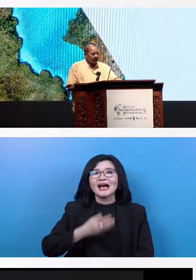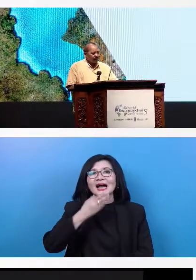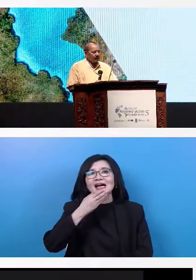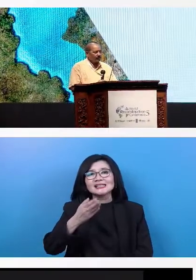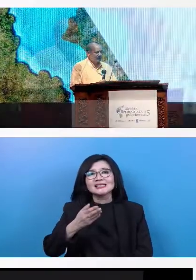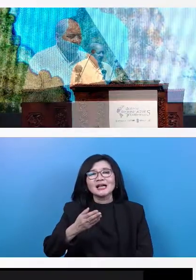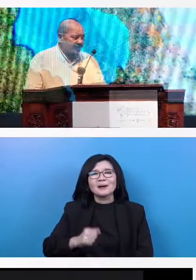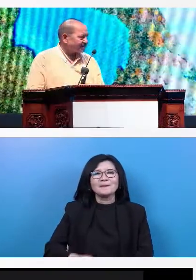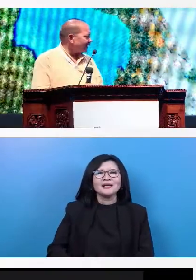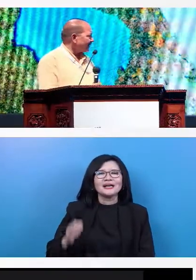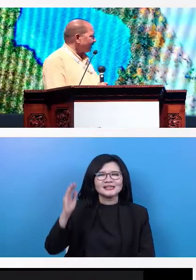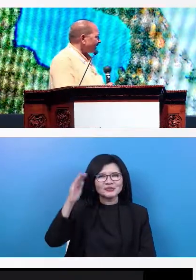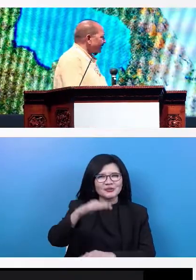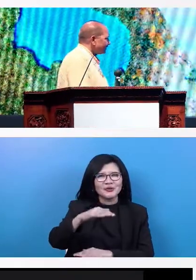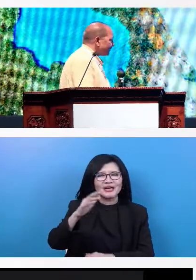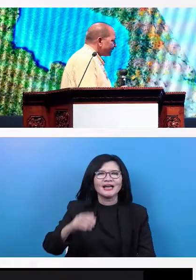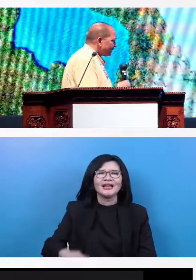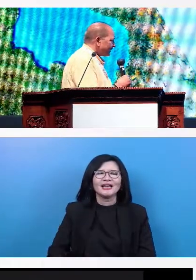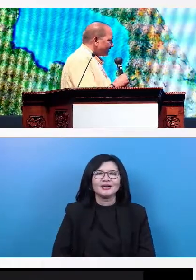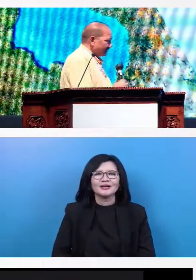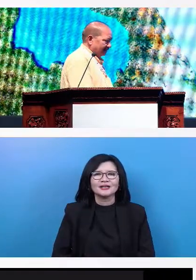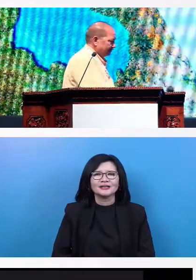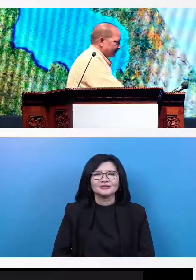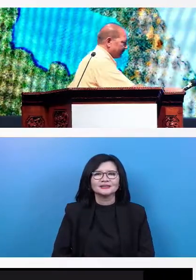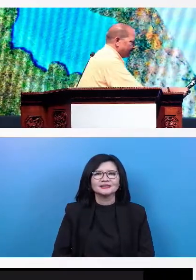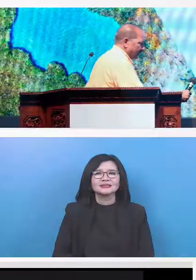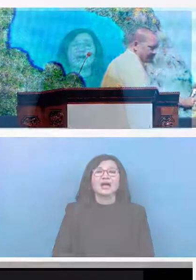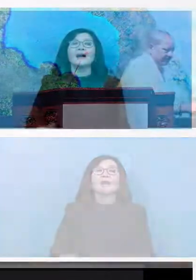actually to introduce myself, thanks.